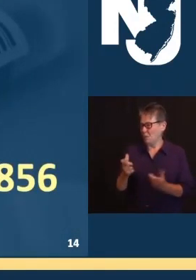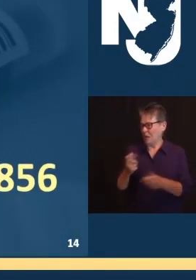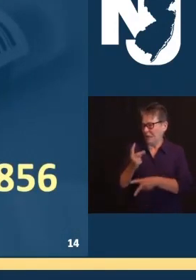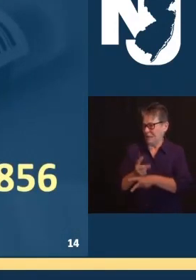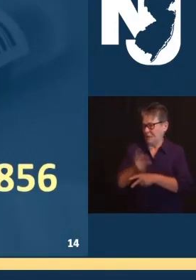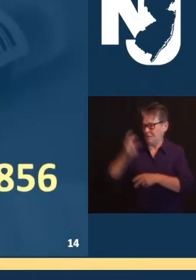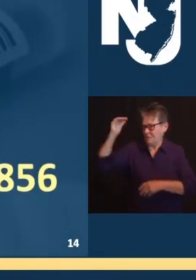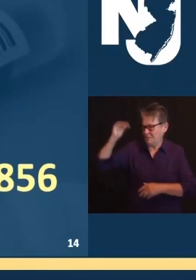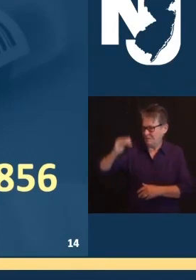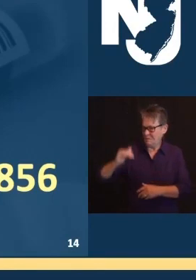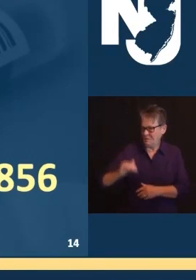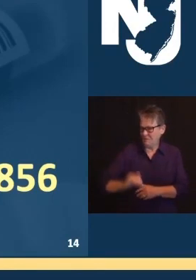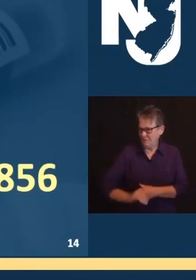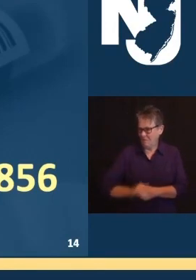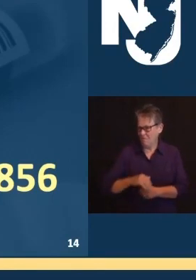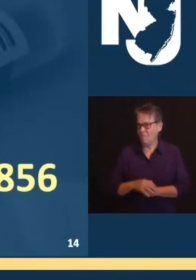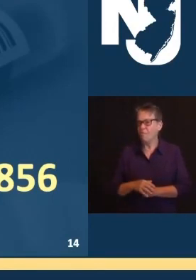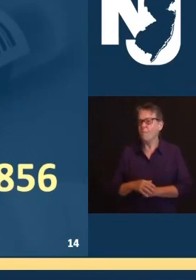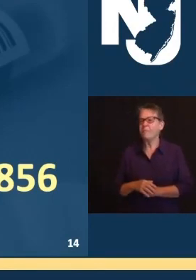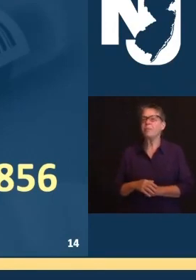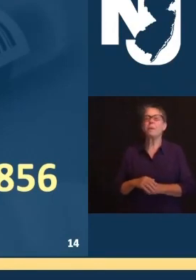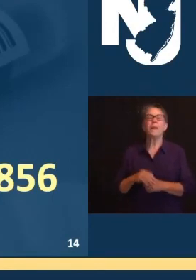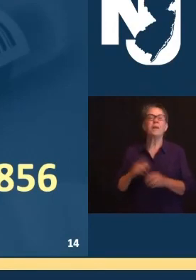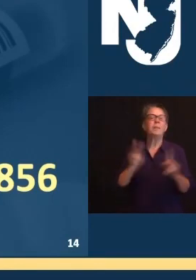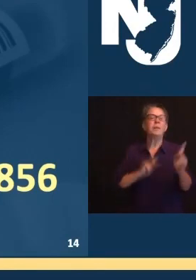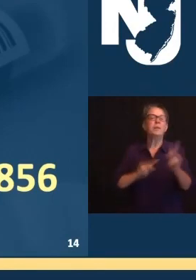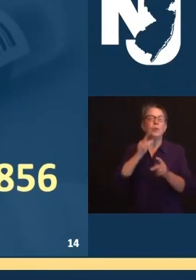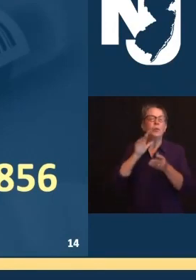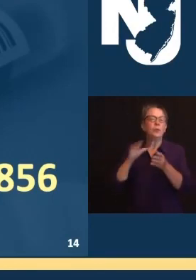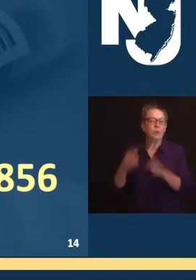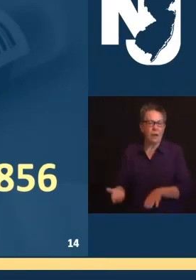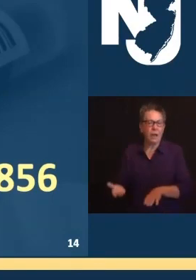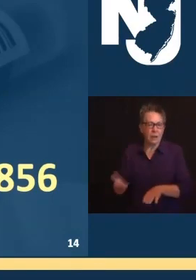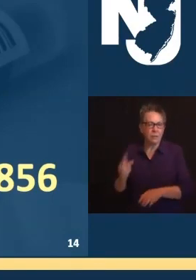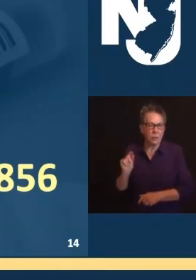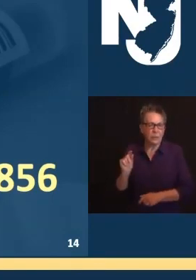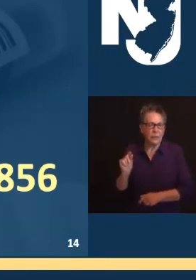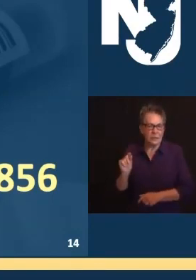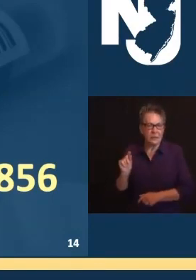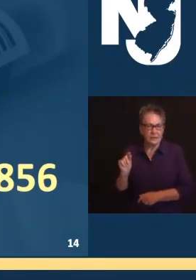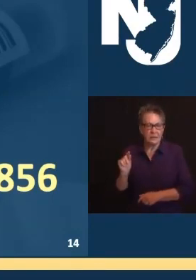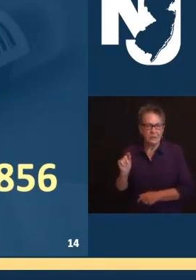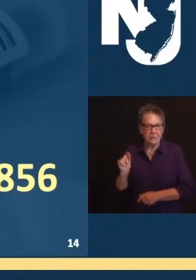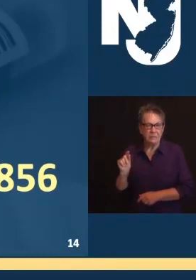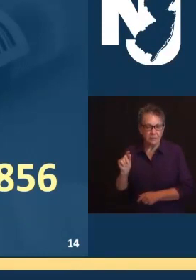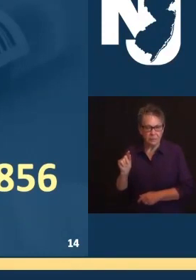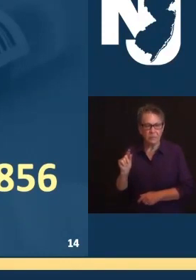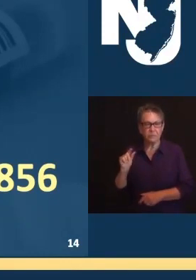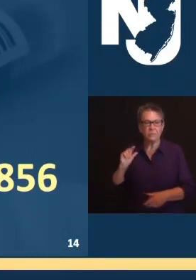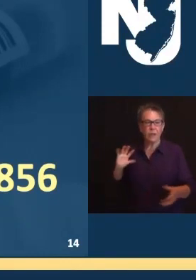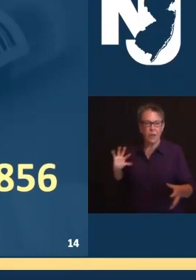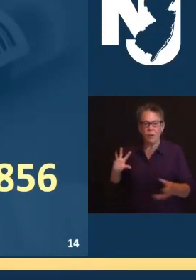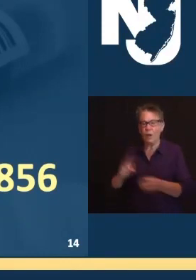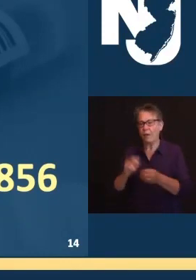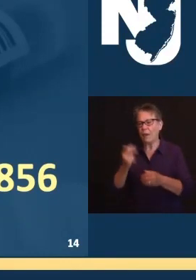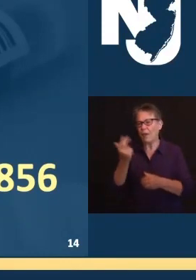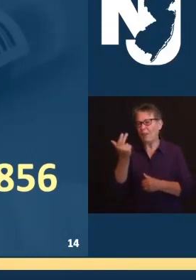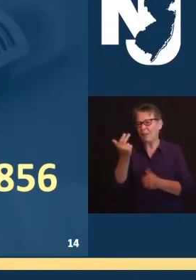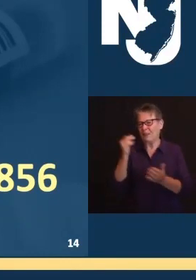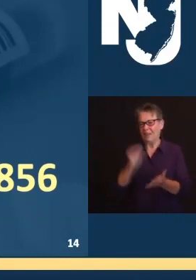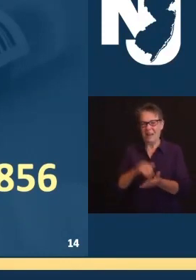confirmed losses of lives from our New Jersey family from COVID-19. That brings the total of